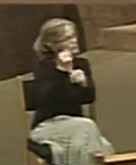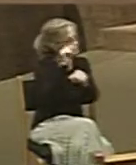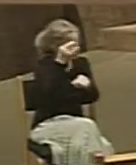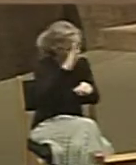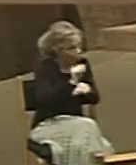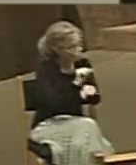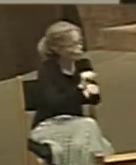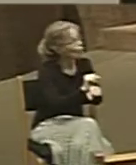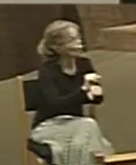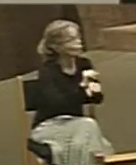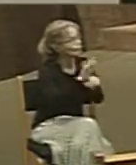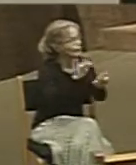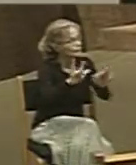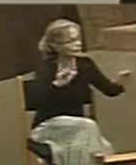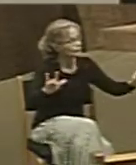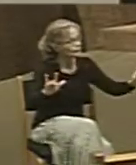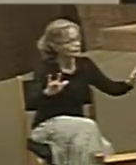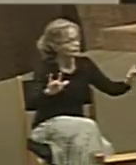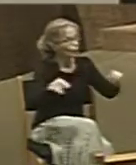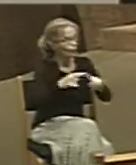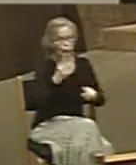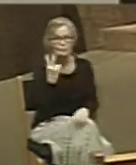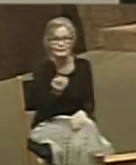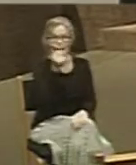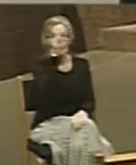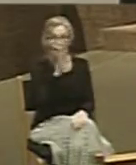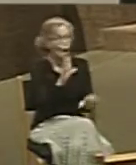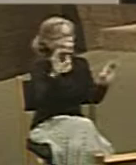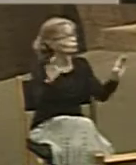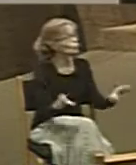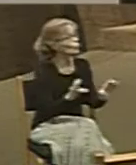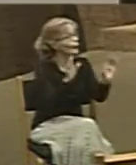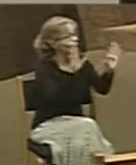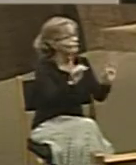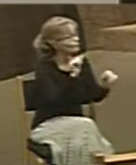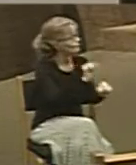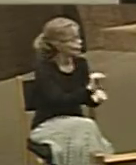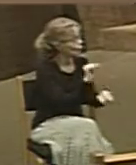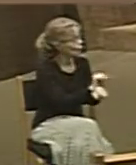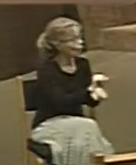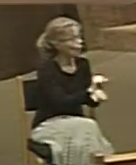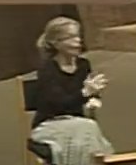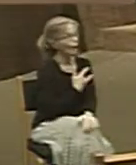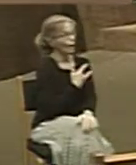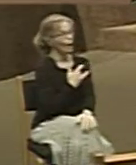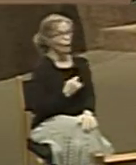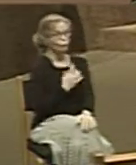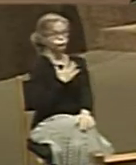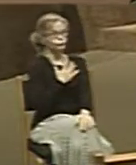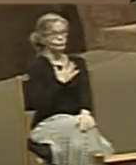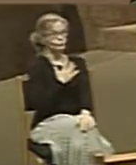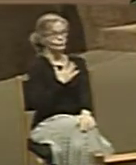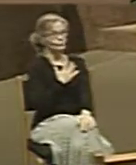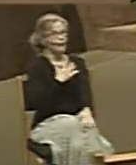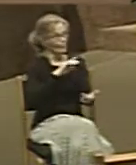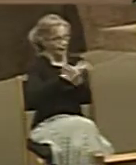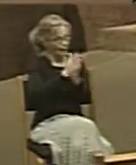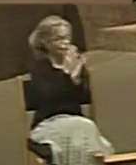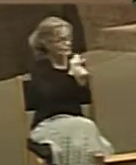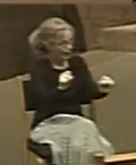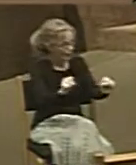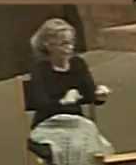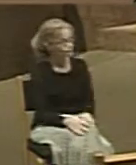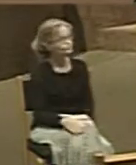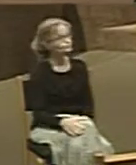people. When they see the demonstration of God. When they see something happening that they can't do.